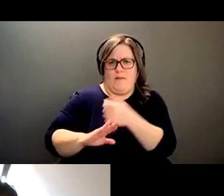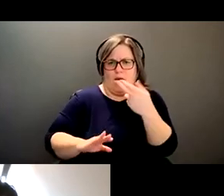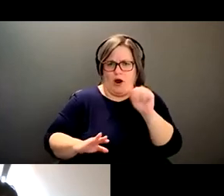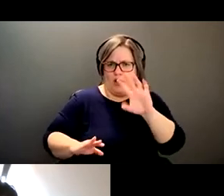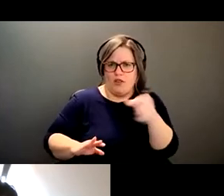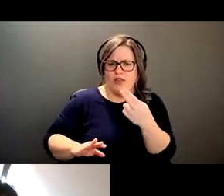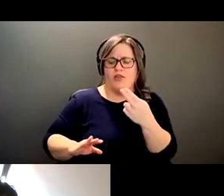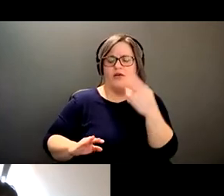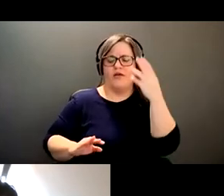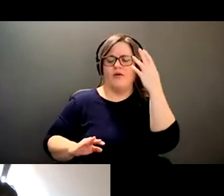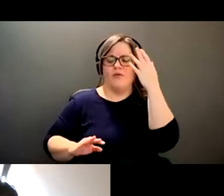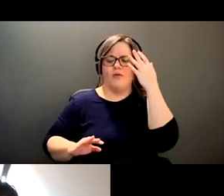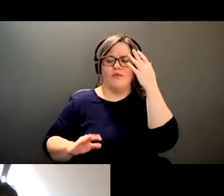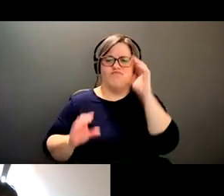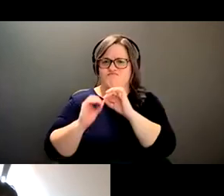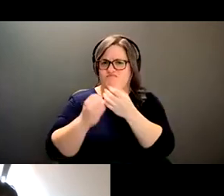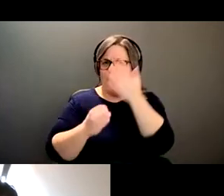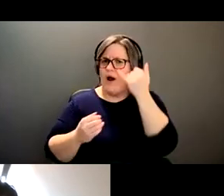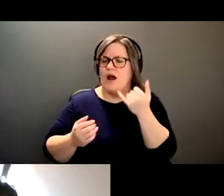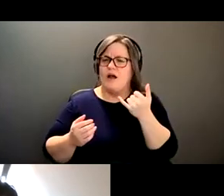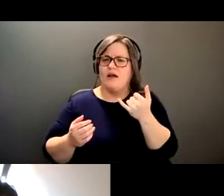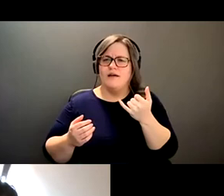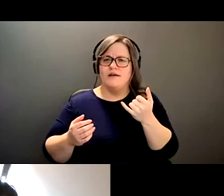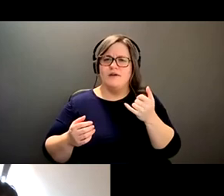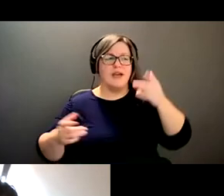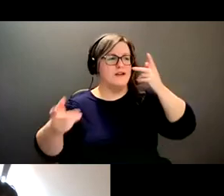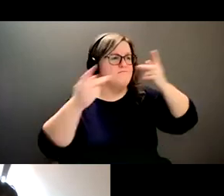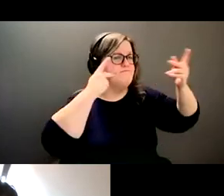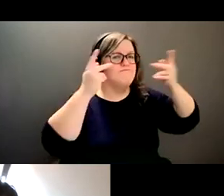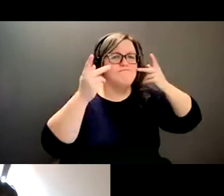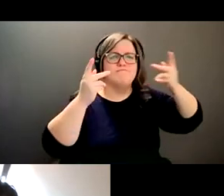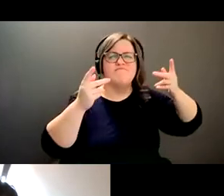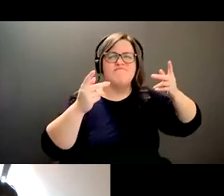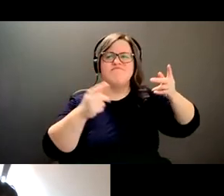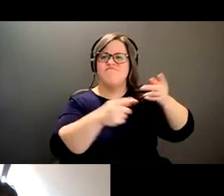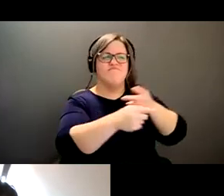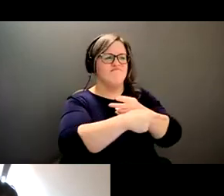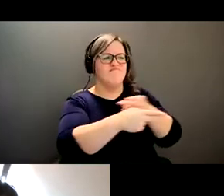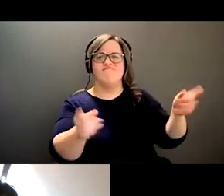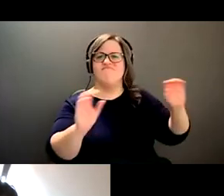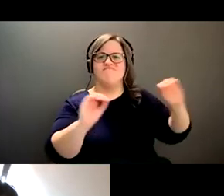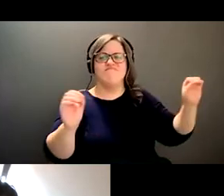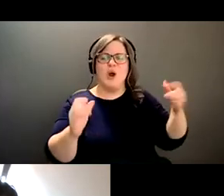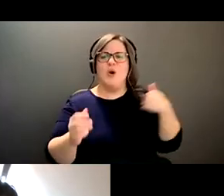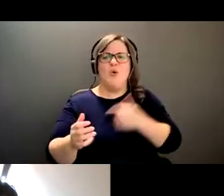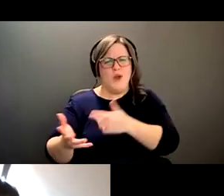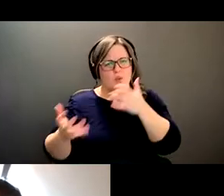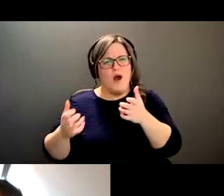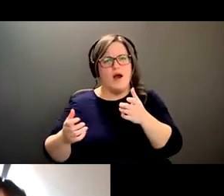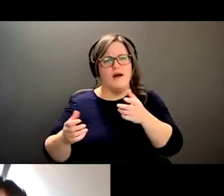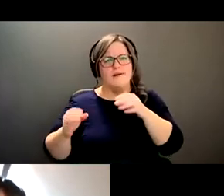wanted something that we weren't seeing in the city, which is like a site for experimentation, a site for projects that are